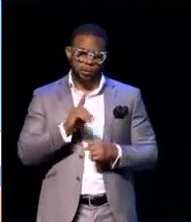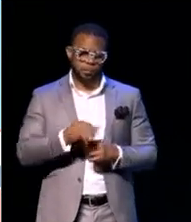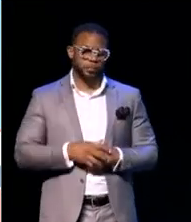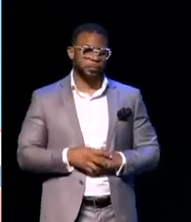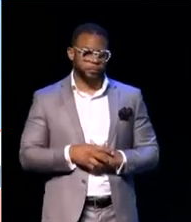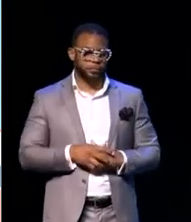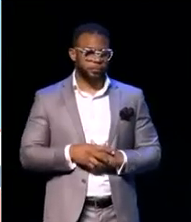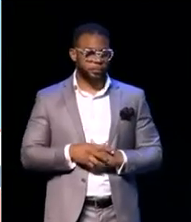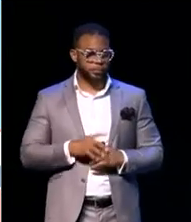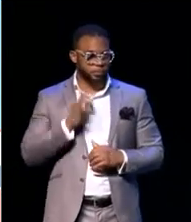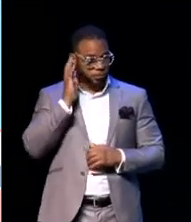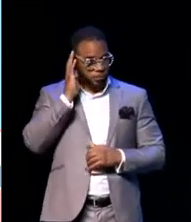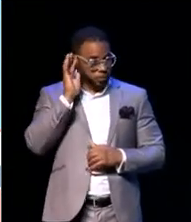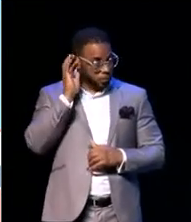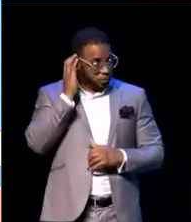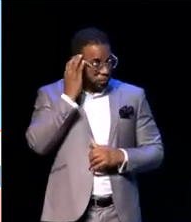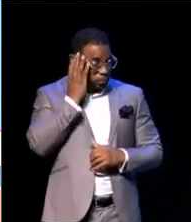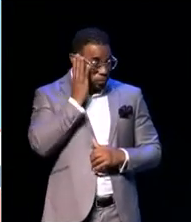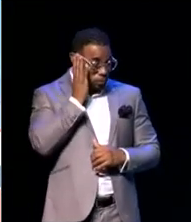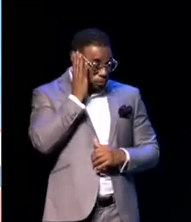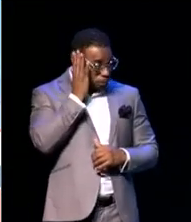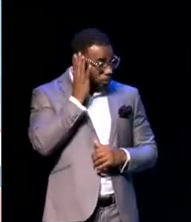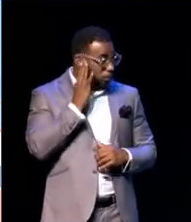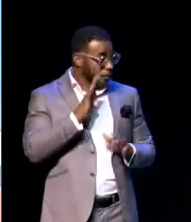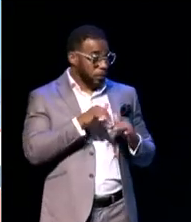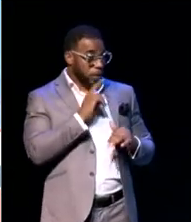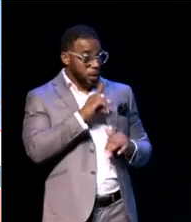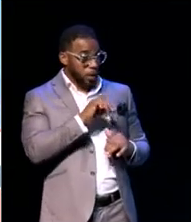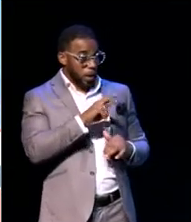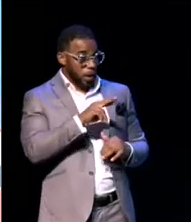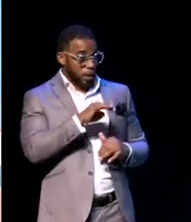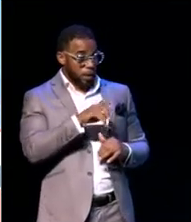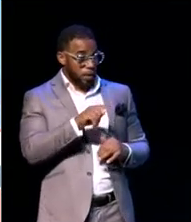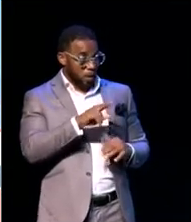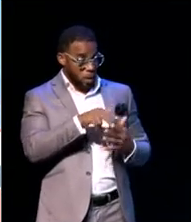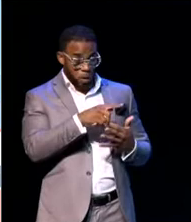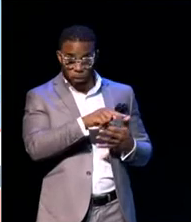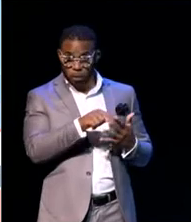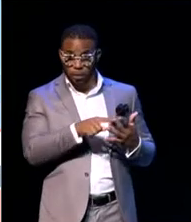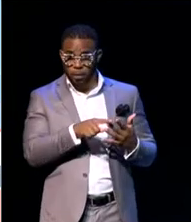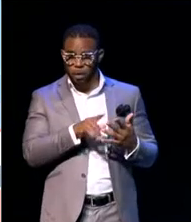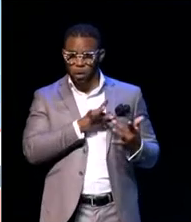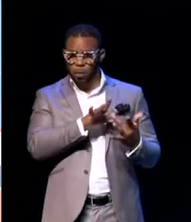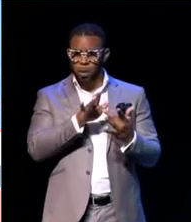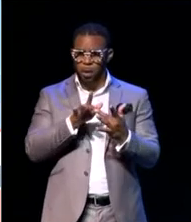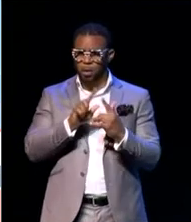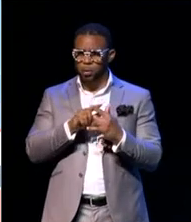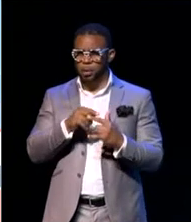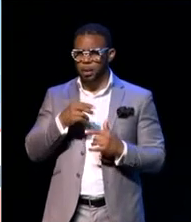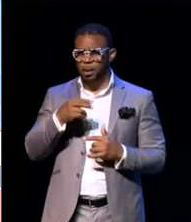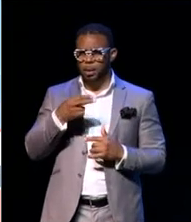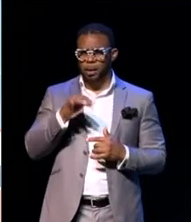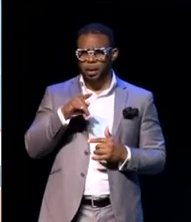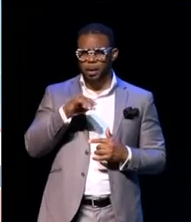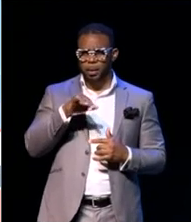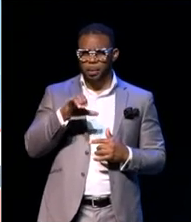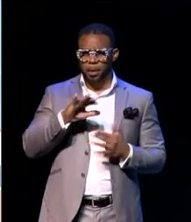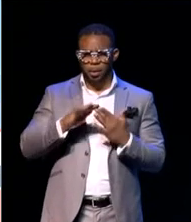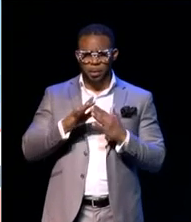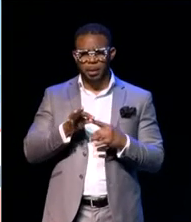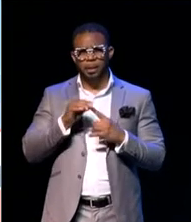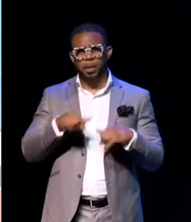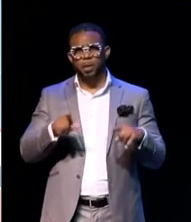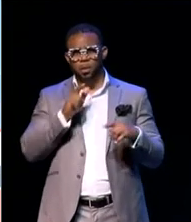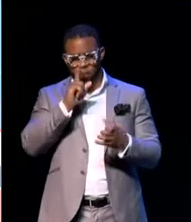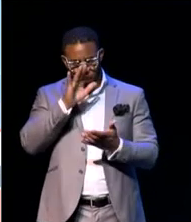do. And how are you, Dr. Nesbitt, all three of you actually, reaching out to Hispanic communities, especially